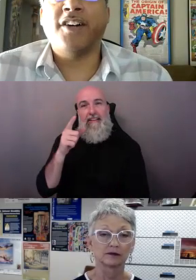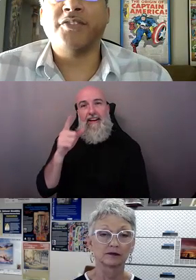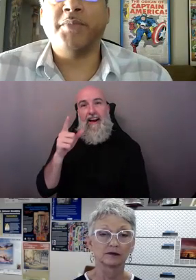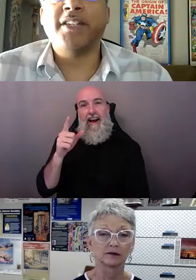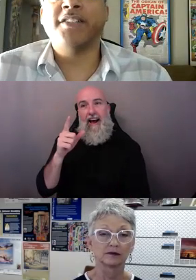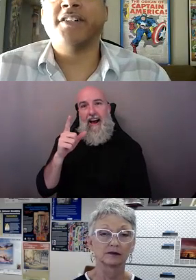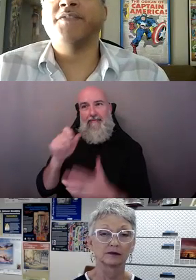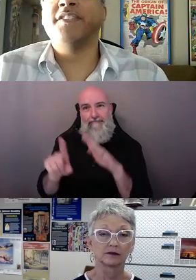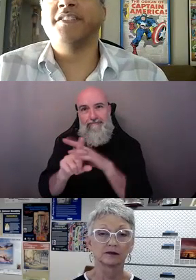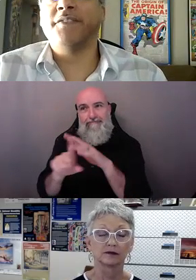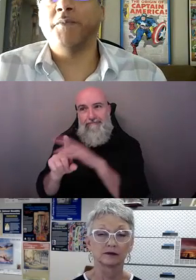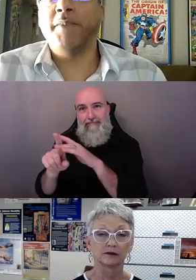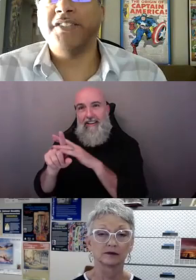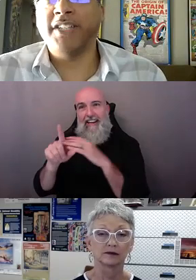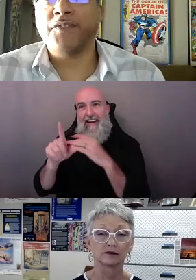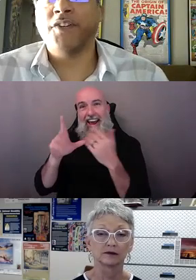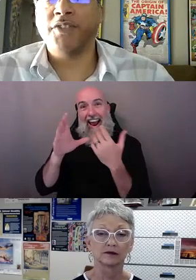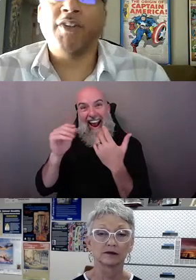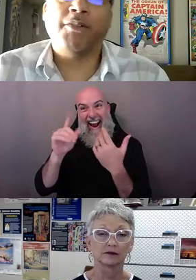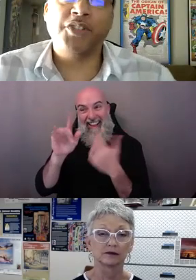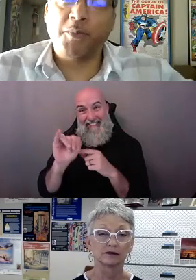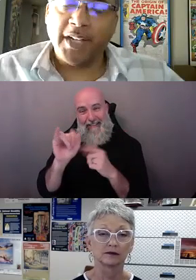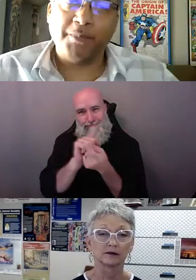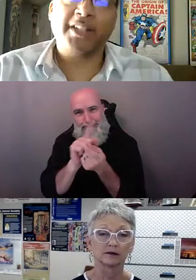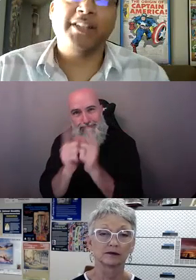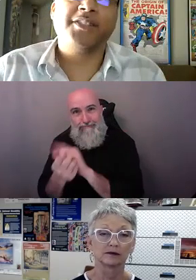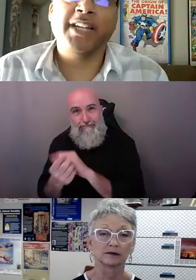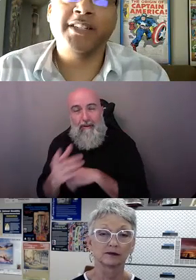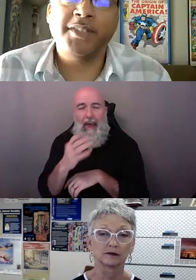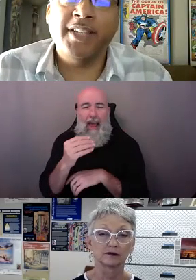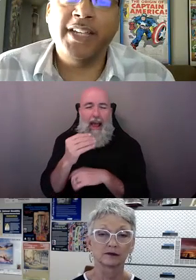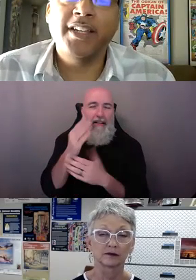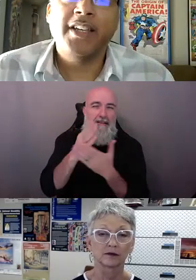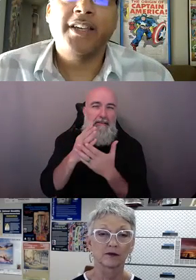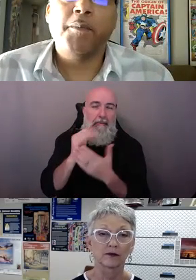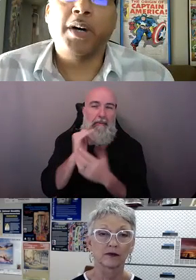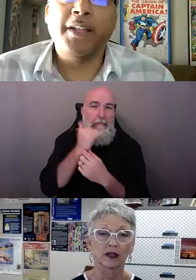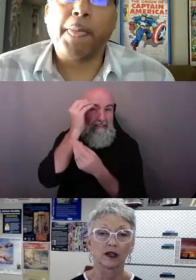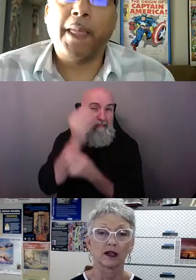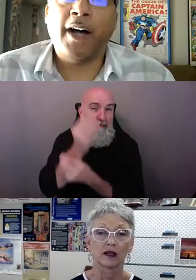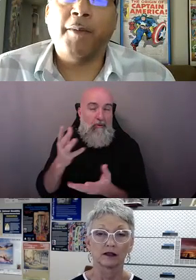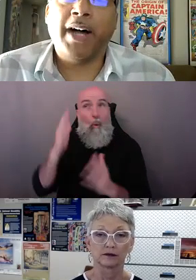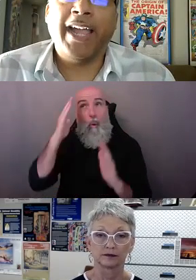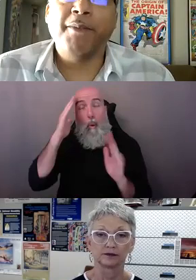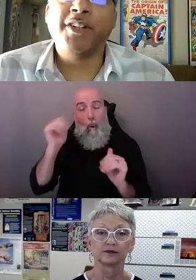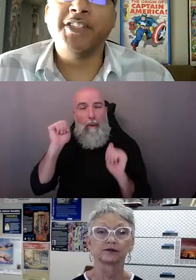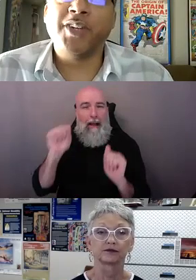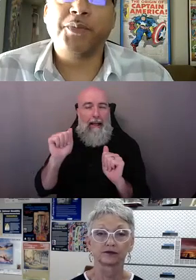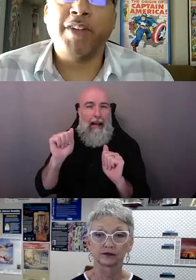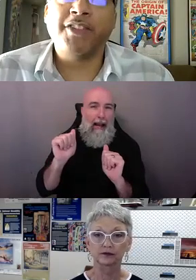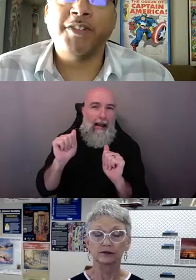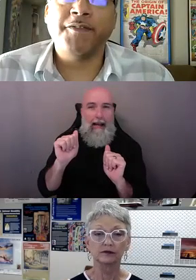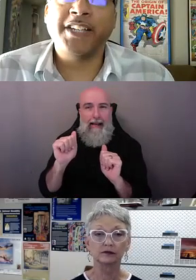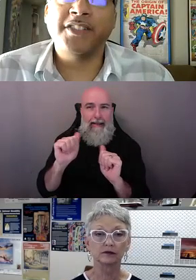and also because of the disinformation that's floating around, which hopefully I'm going to clear some of that up today. But I am going to